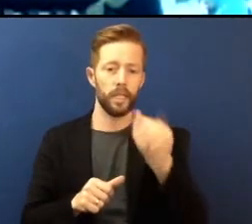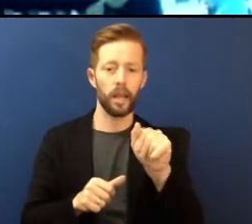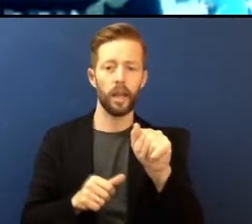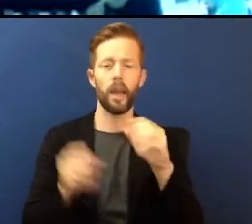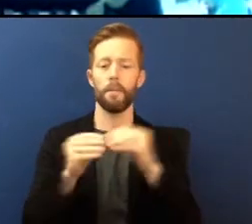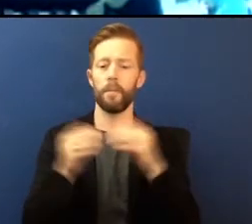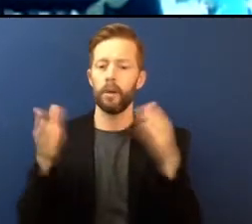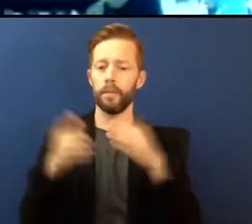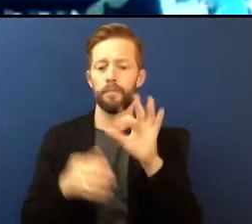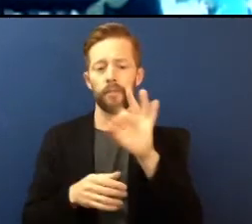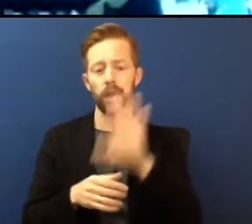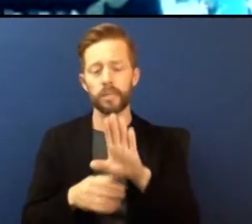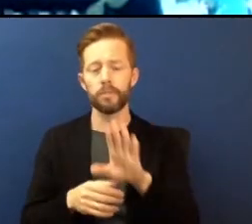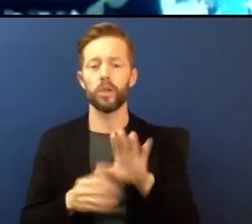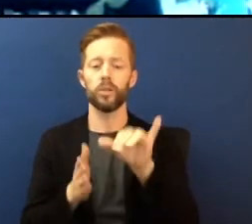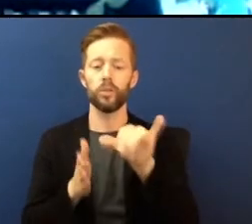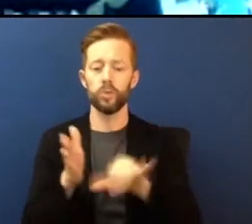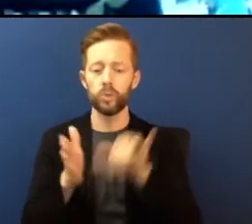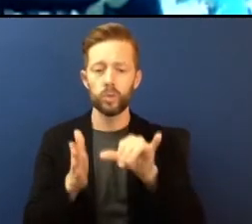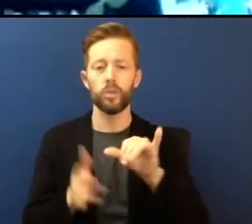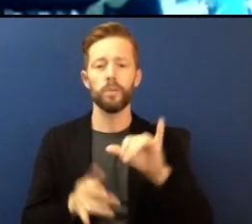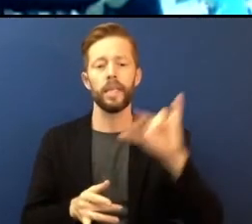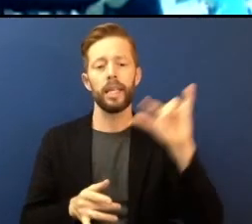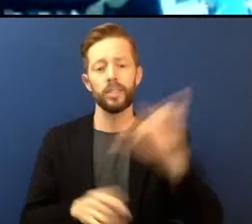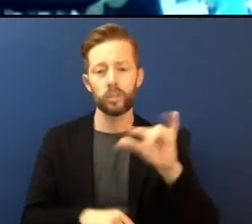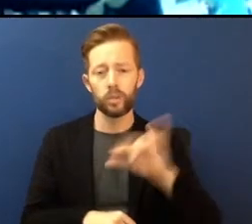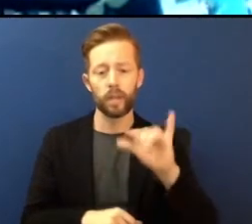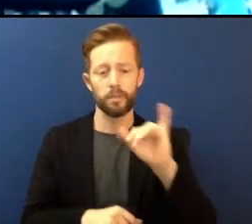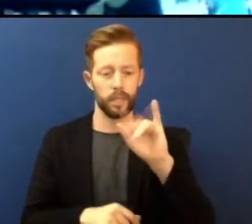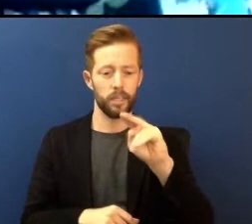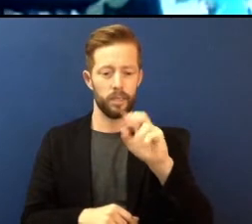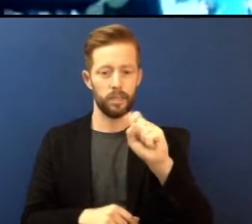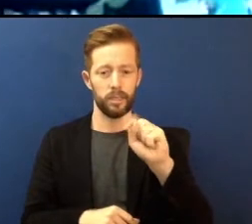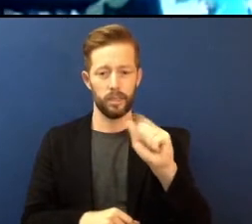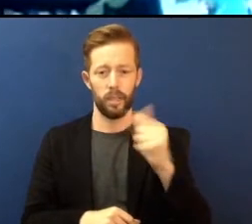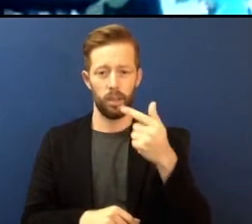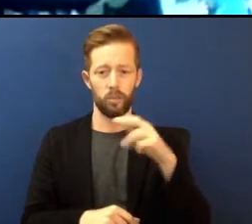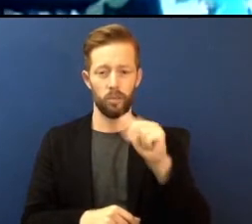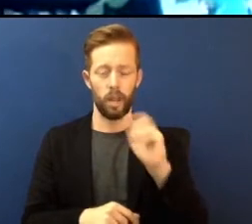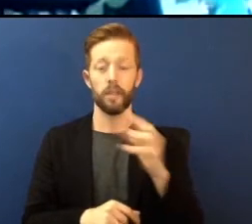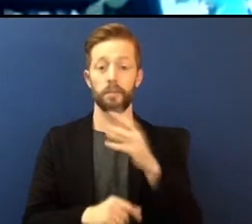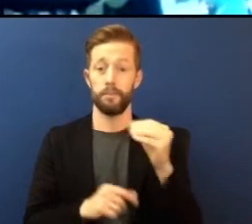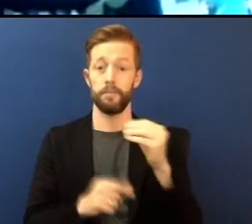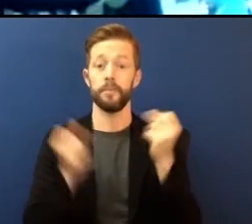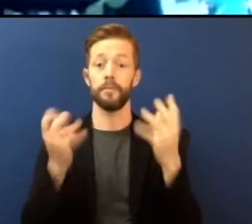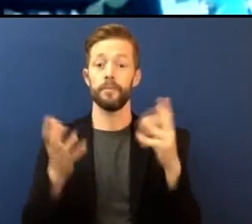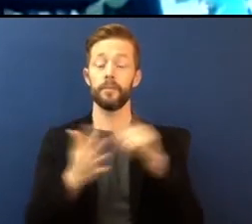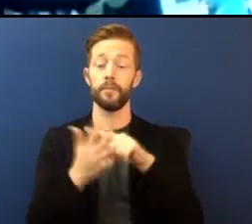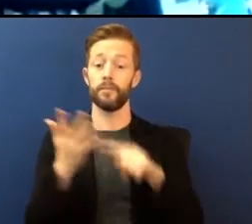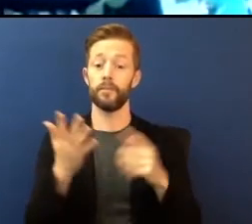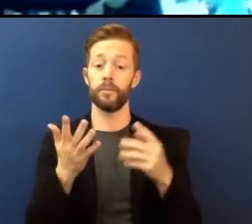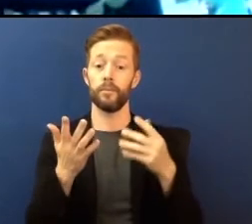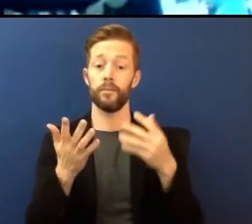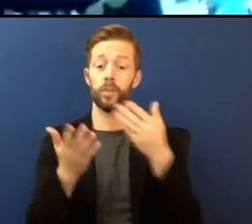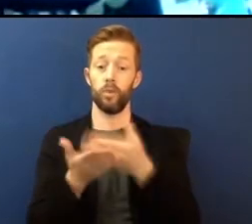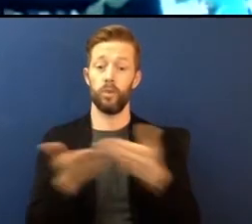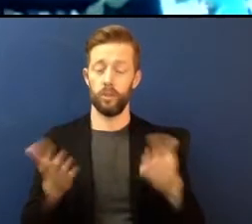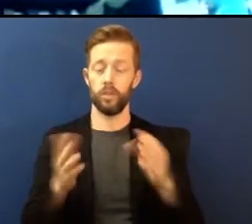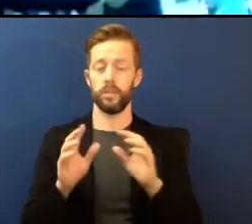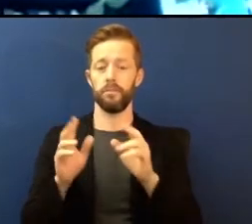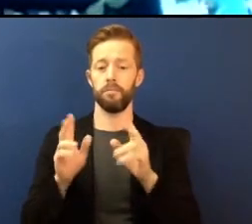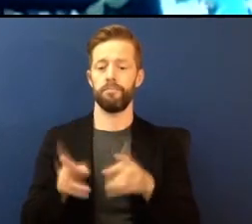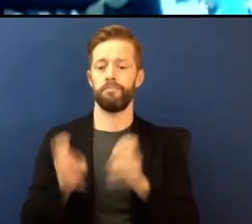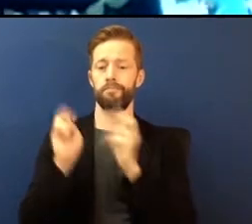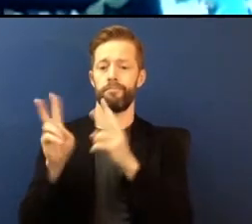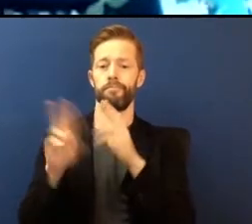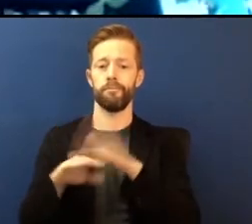our presence on our Facebook page, on our YouTube, on Instagram, and we also have put a lot of those resources